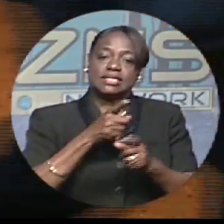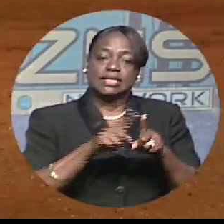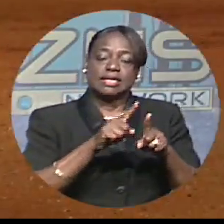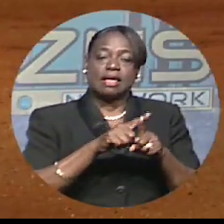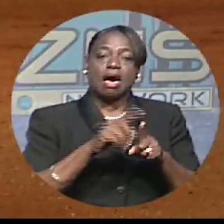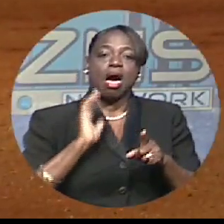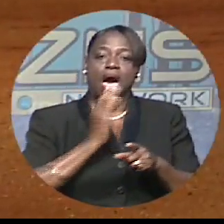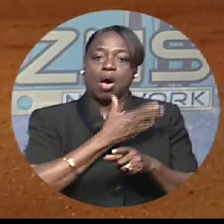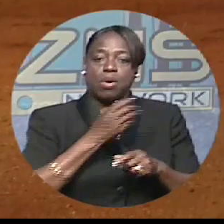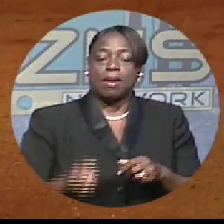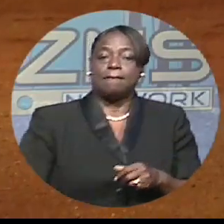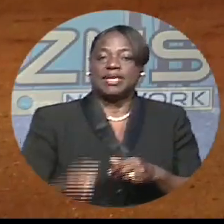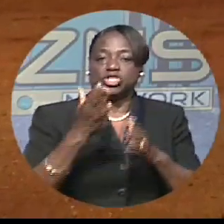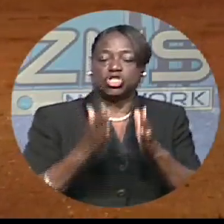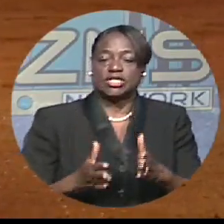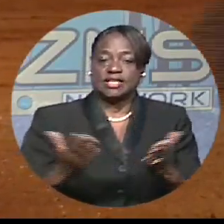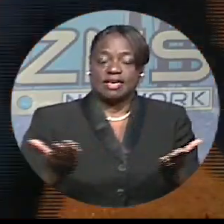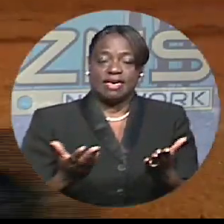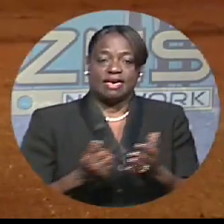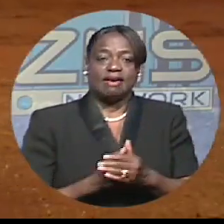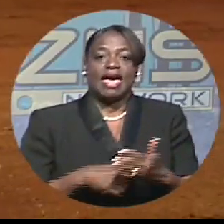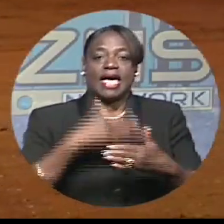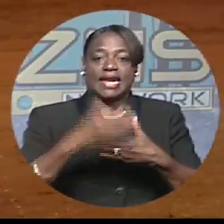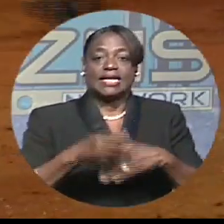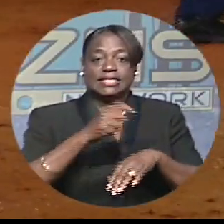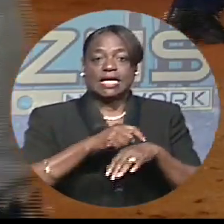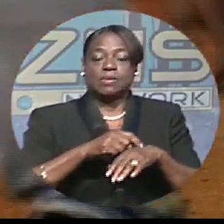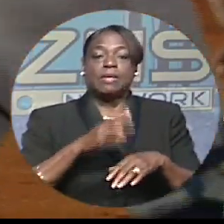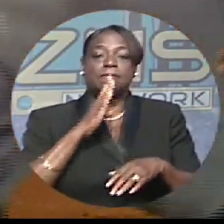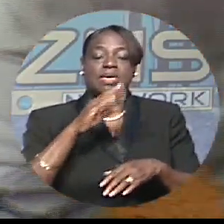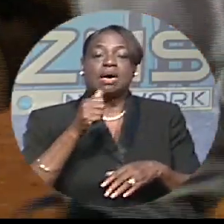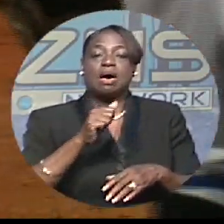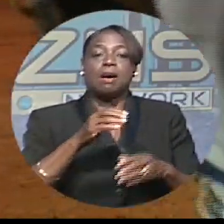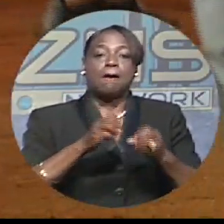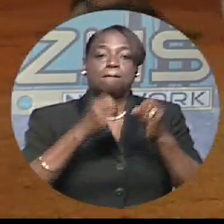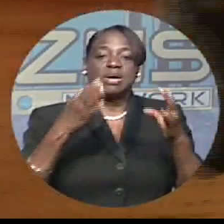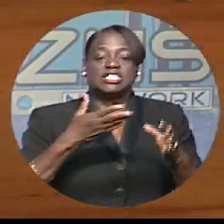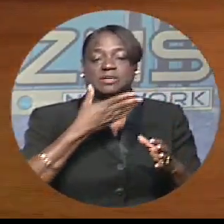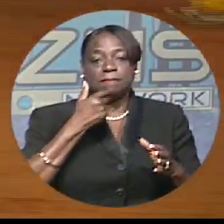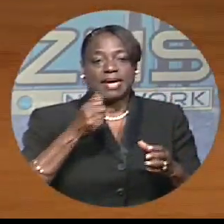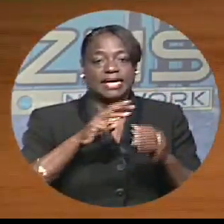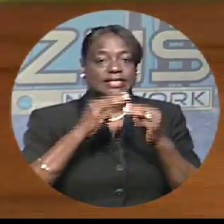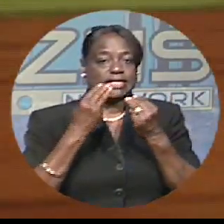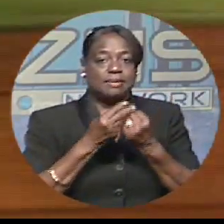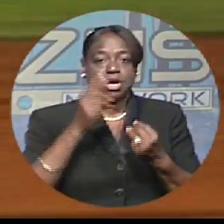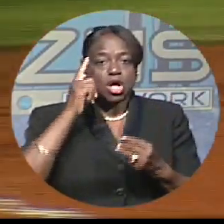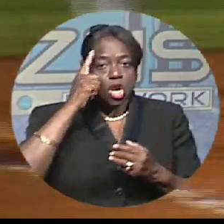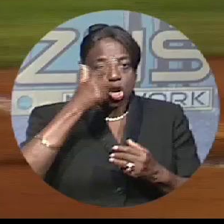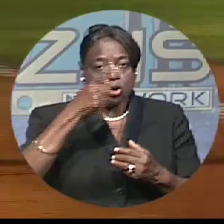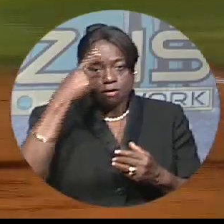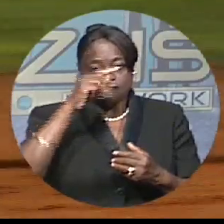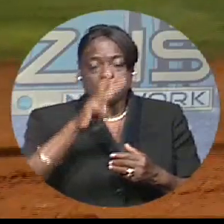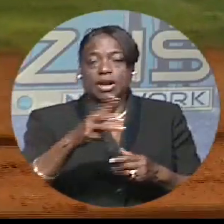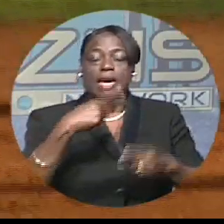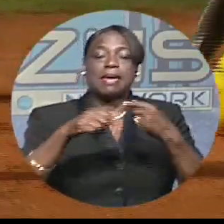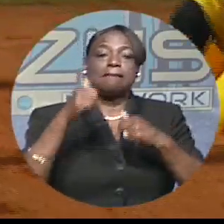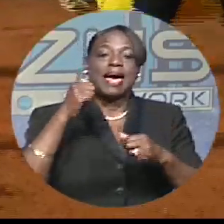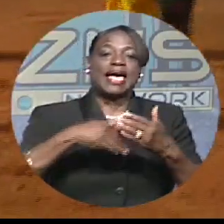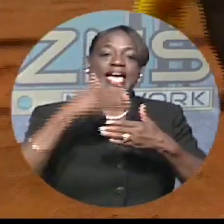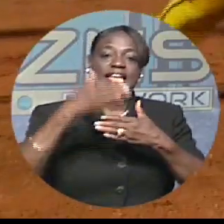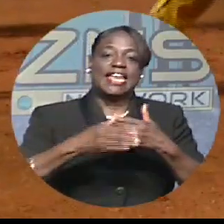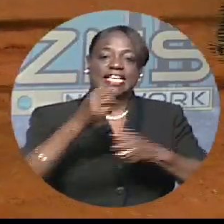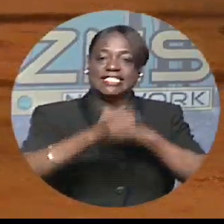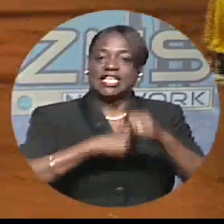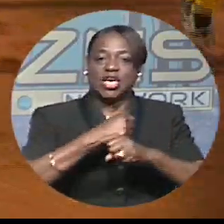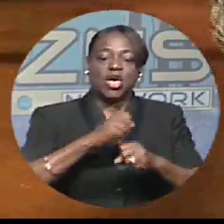that. And next time when we come out, then we should be a much better team. We're looking forward to coming back next year. So we enjoy